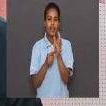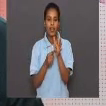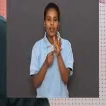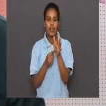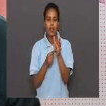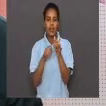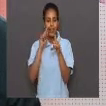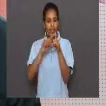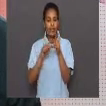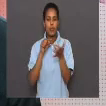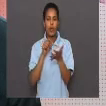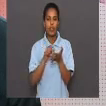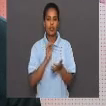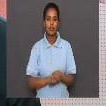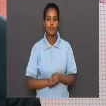the end point.